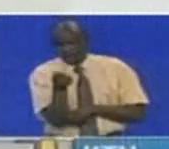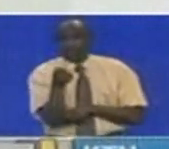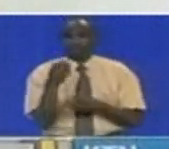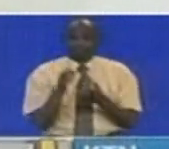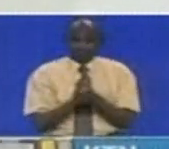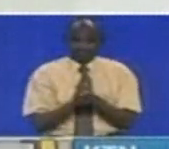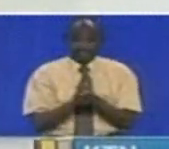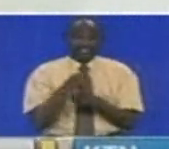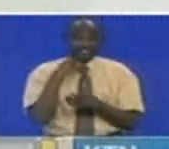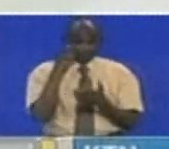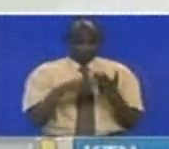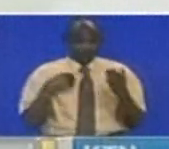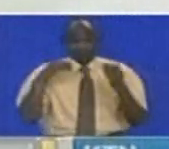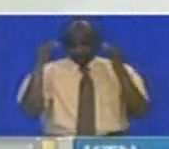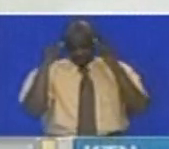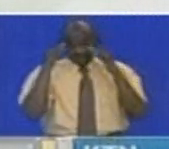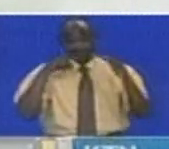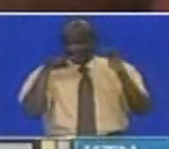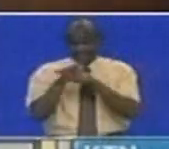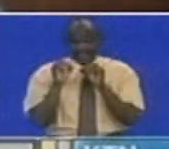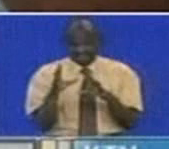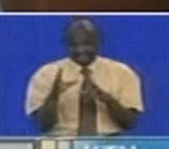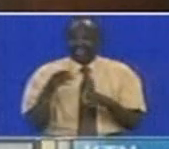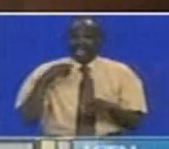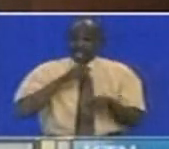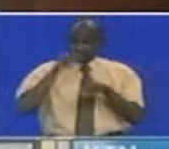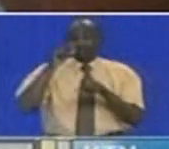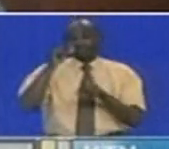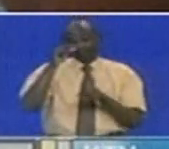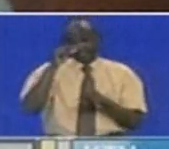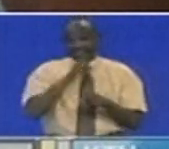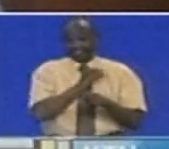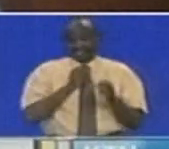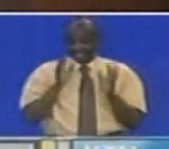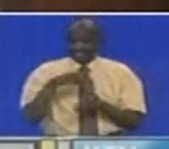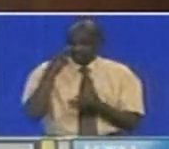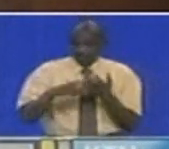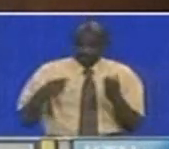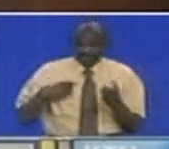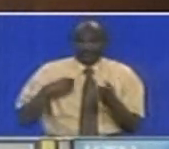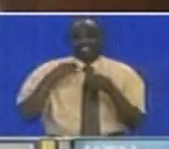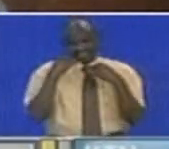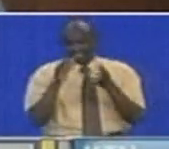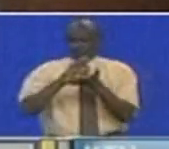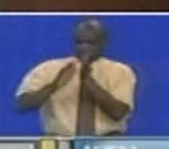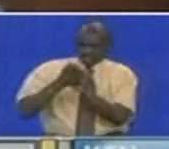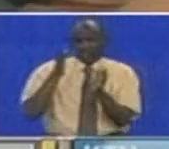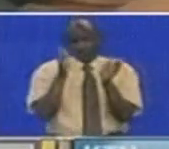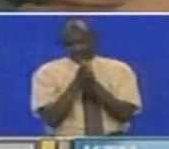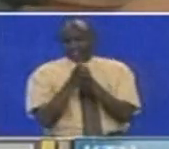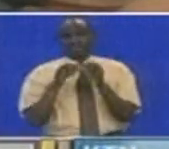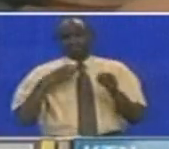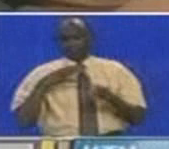Despite abstaining from the vote that did Wambora in, Embu Senator Lenny Kivuti, who has tried to reconcile the governor with his